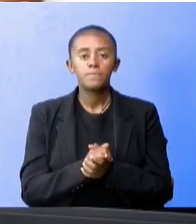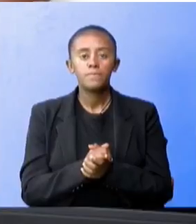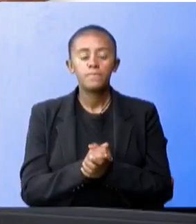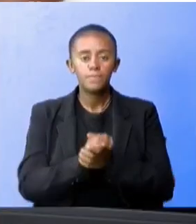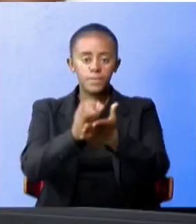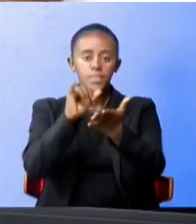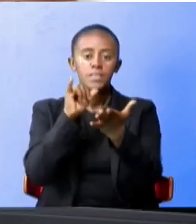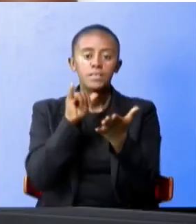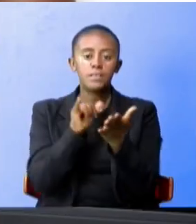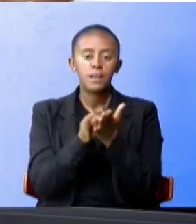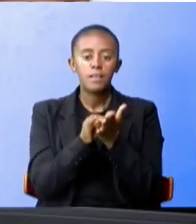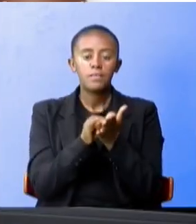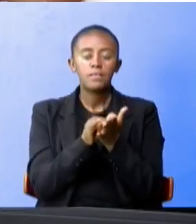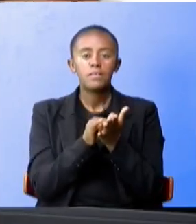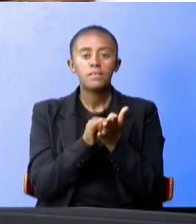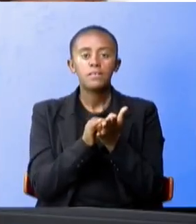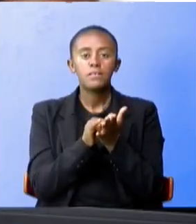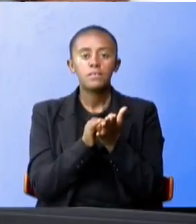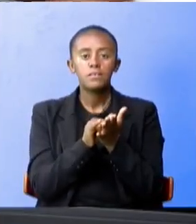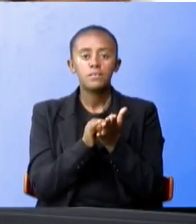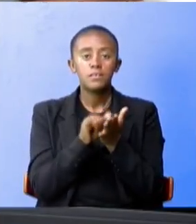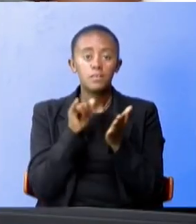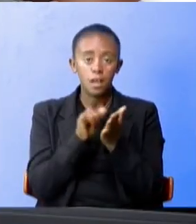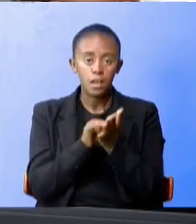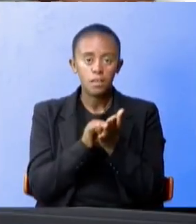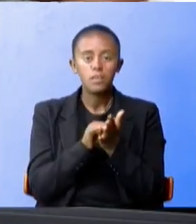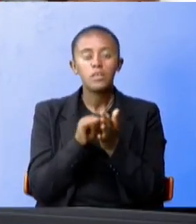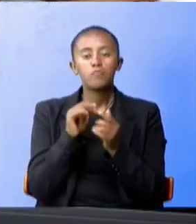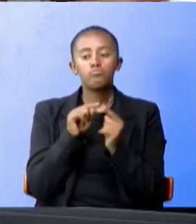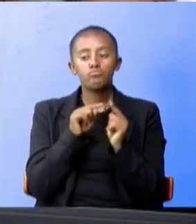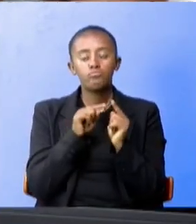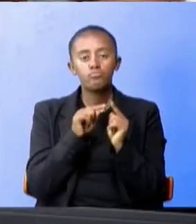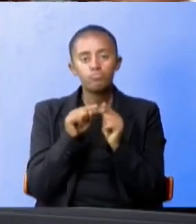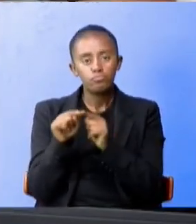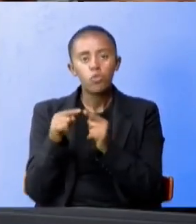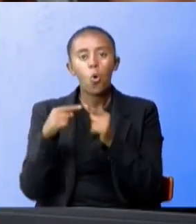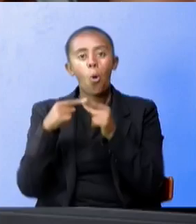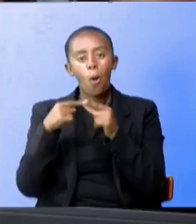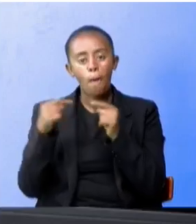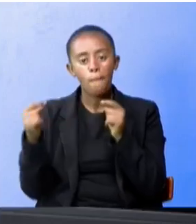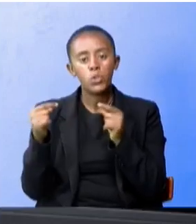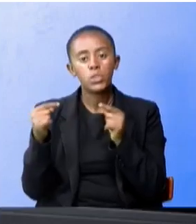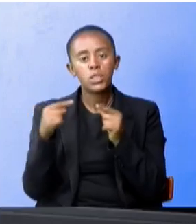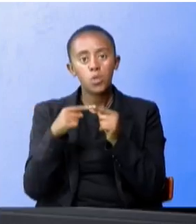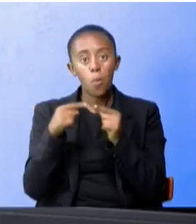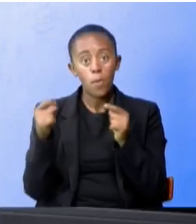that go to opposite